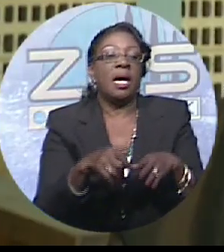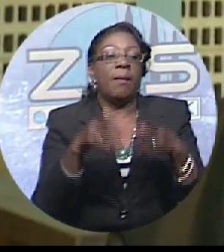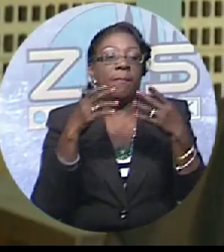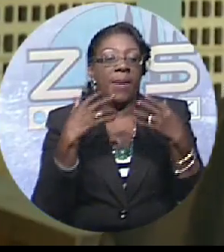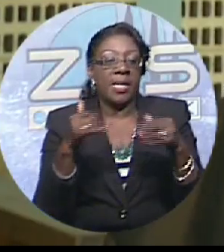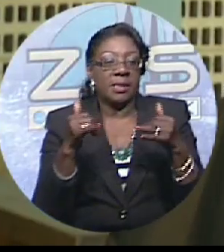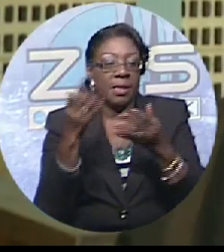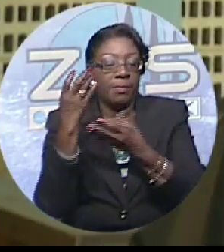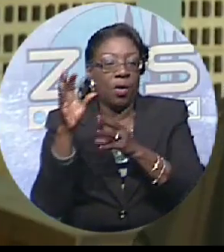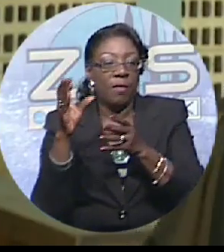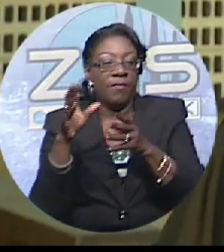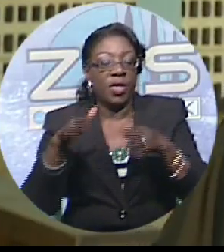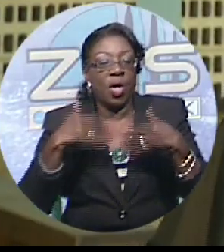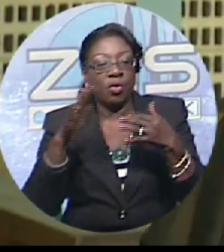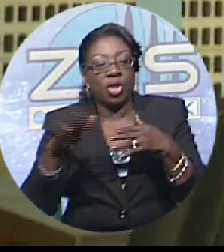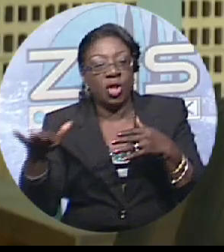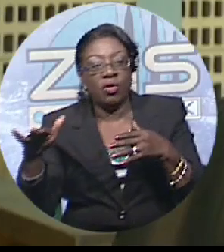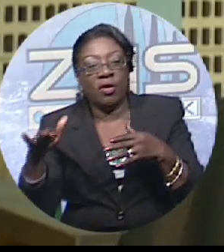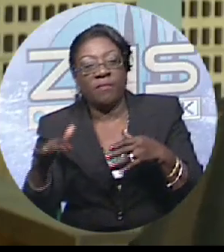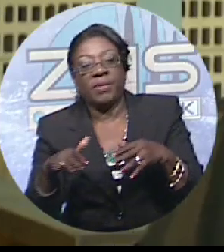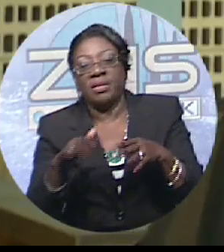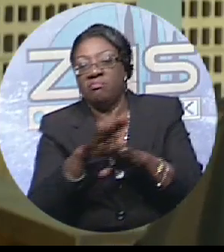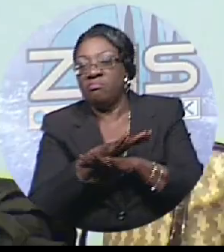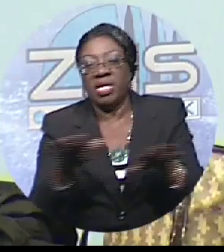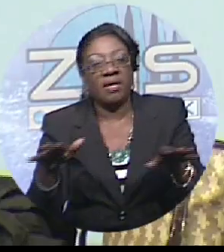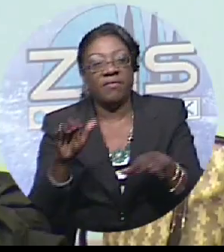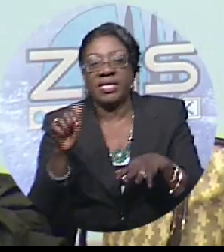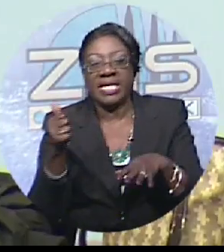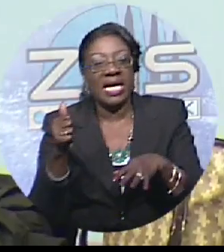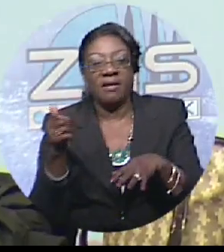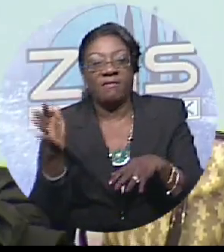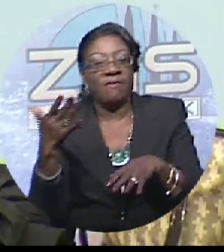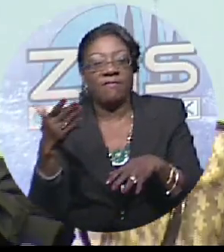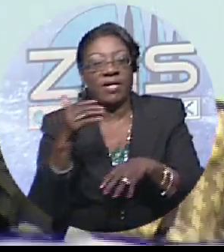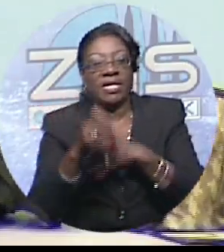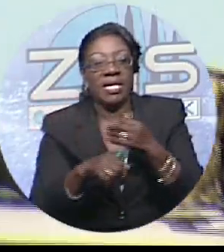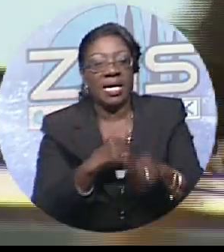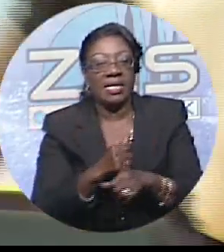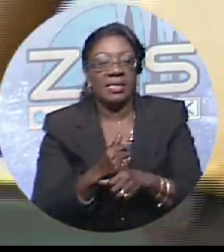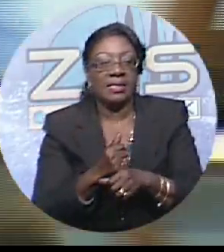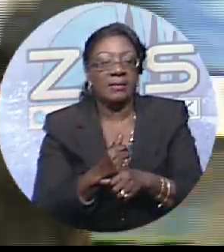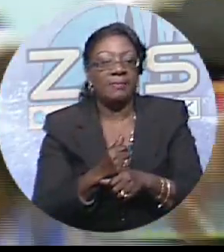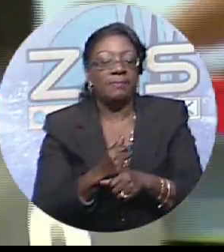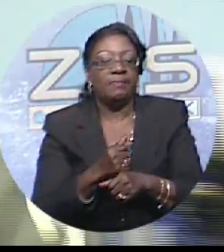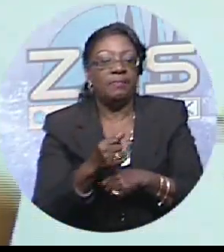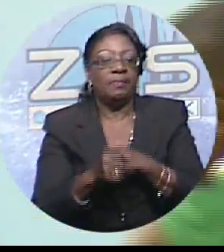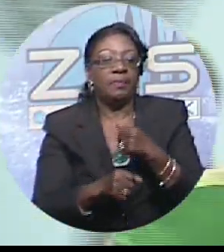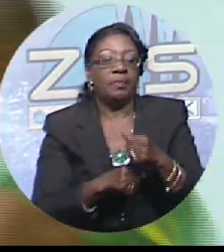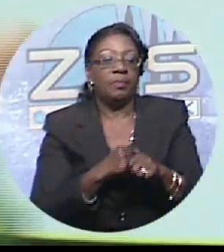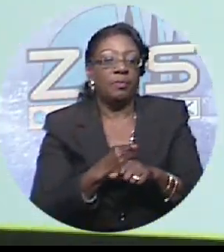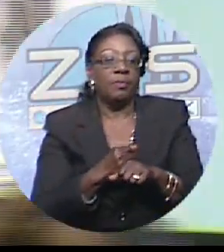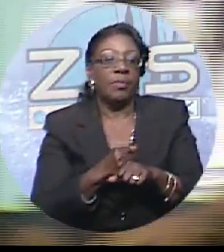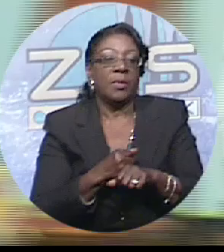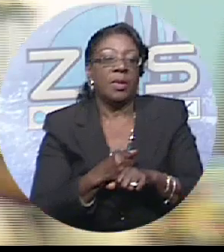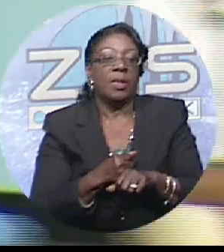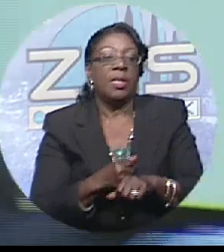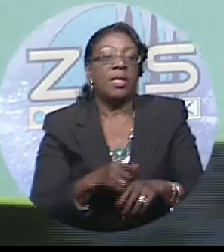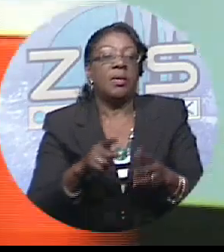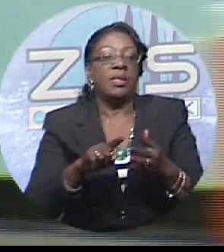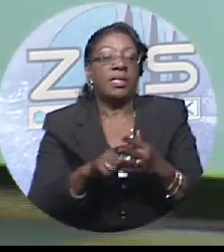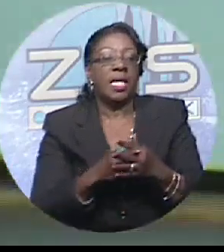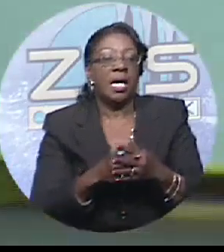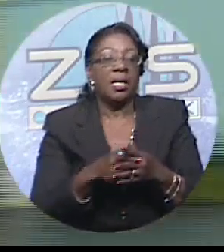dominant for about 10, 15 years. Now, to go along with the initiative the NPBA will be